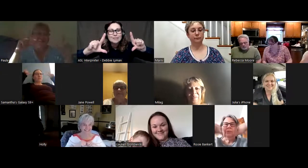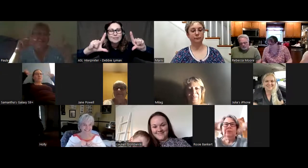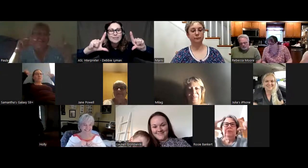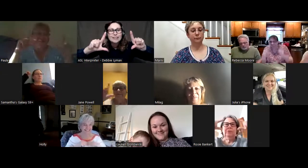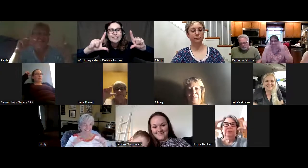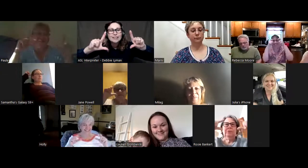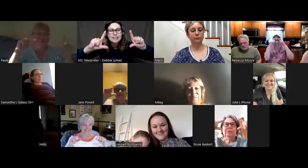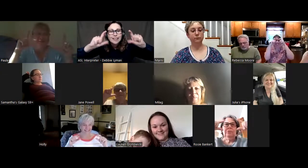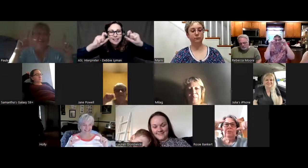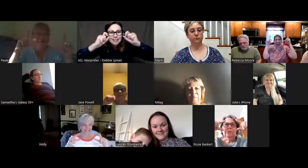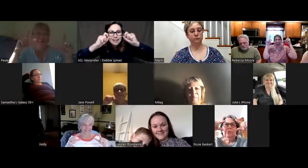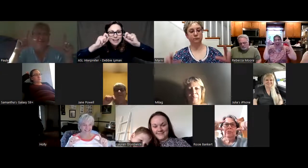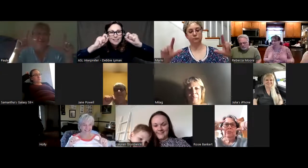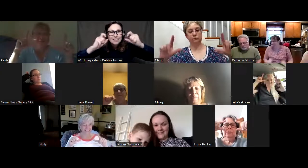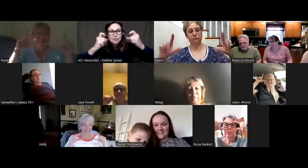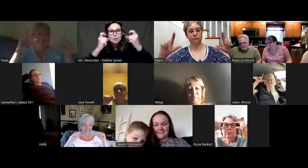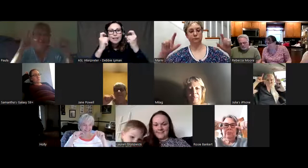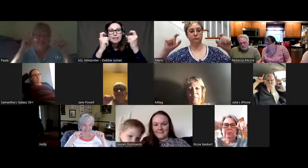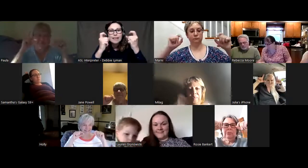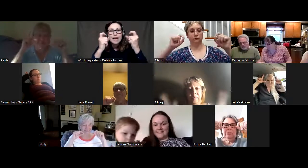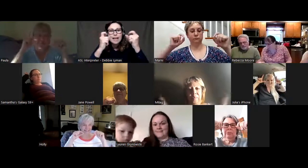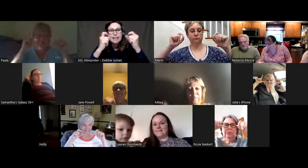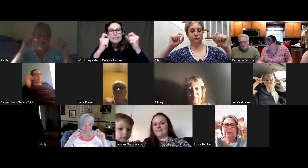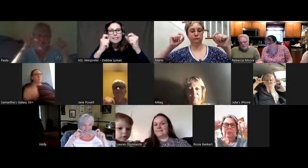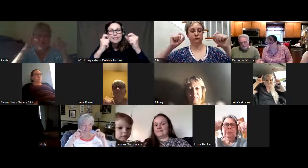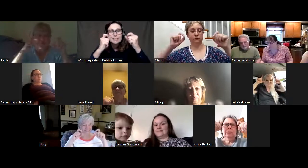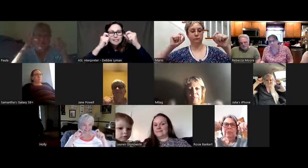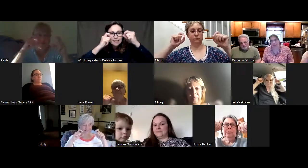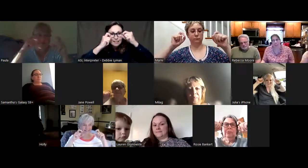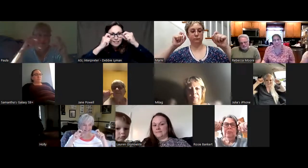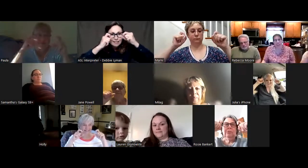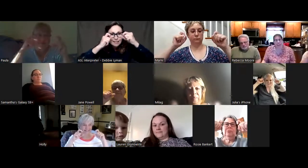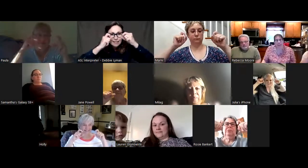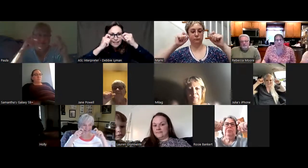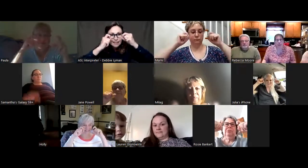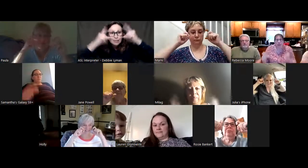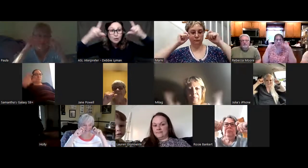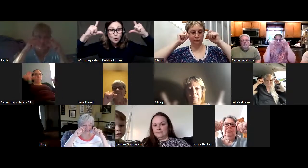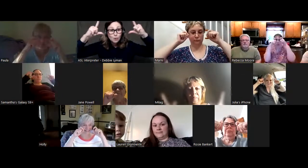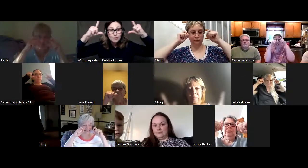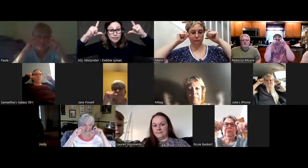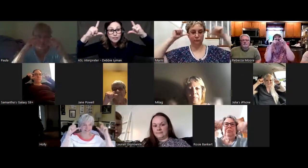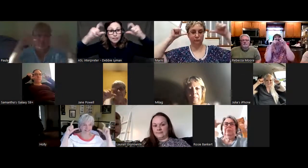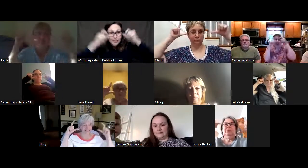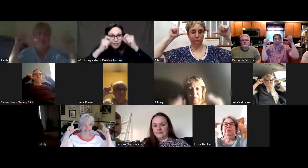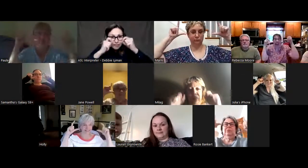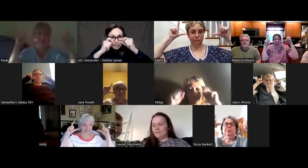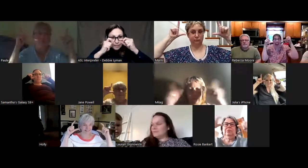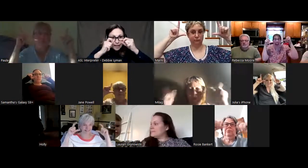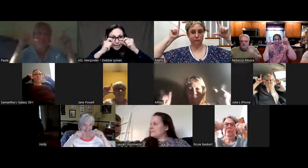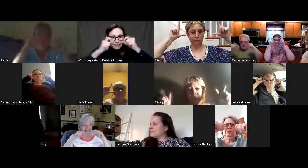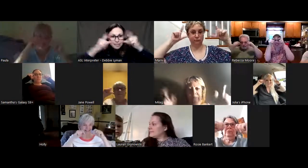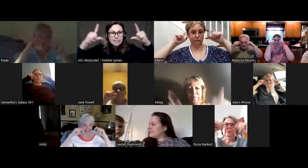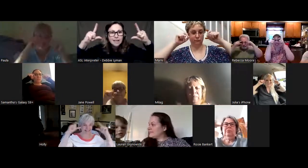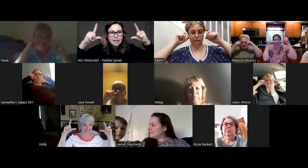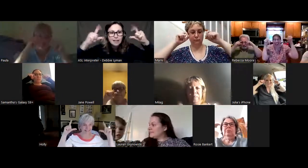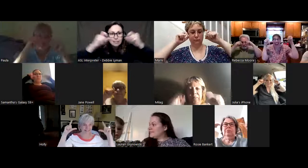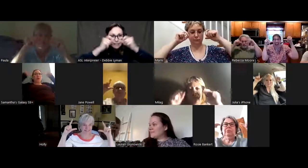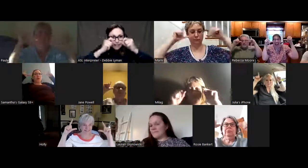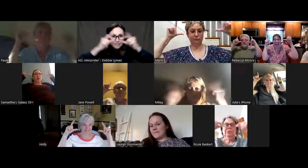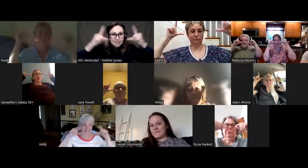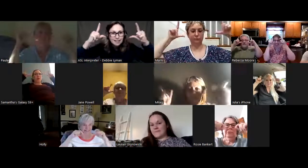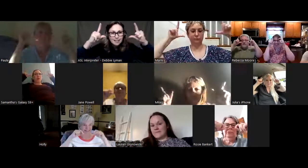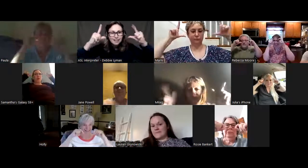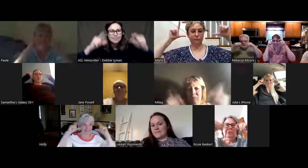L's. Okay, and then you make like an X, and then you open into the L. X to